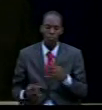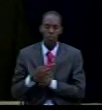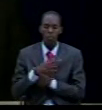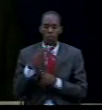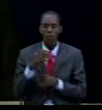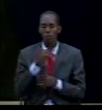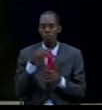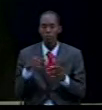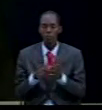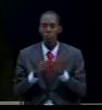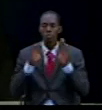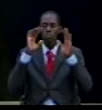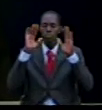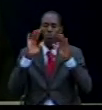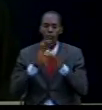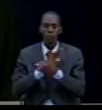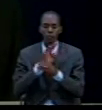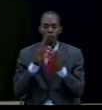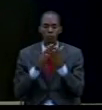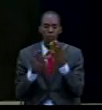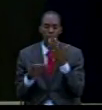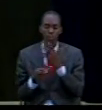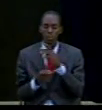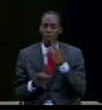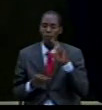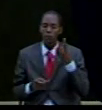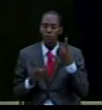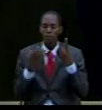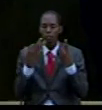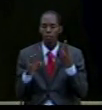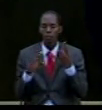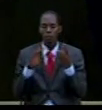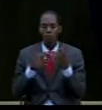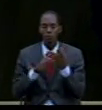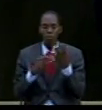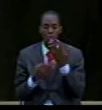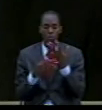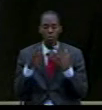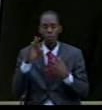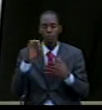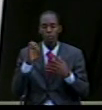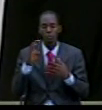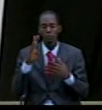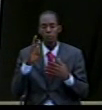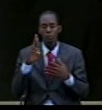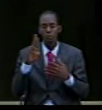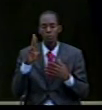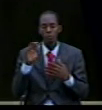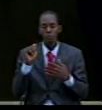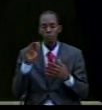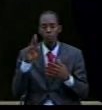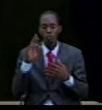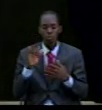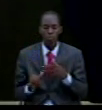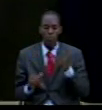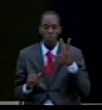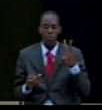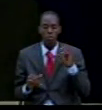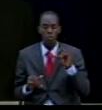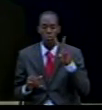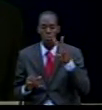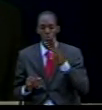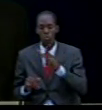wonderful crusade, 1st of February 2022, we want to pray